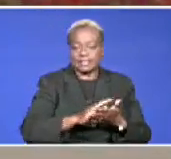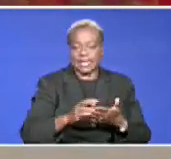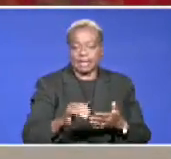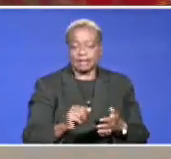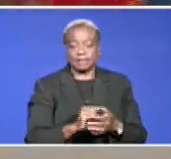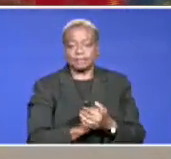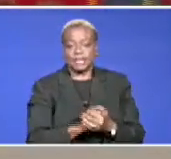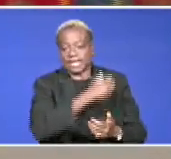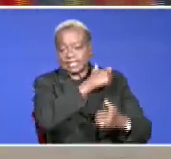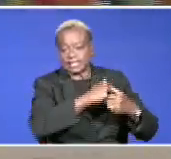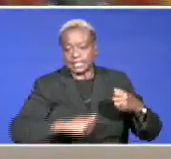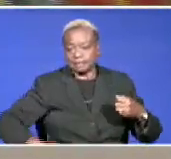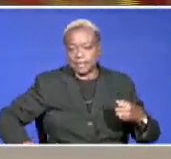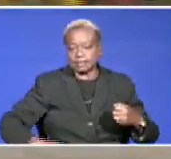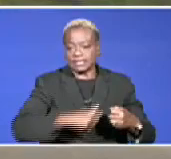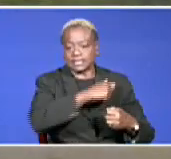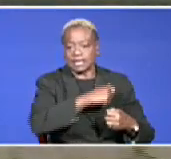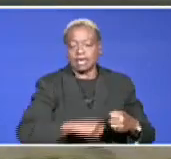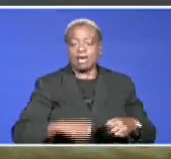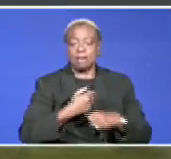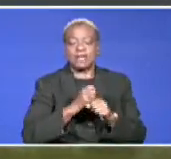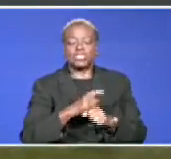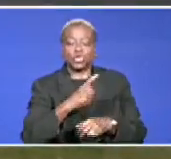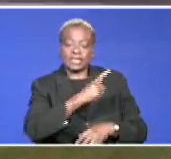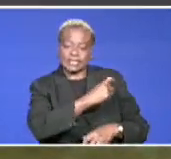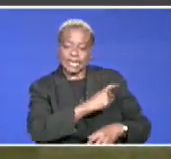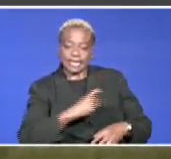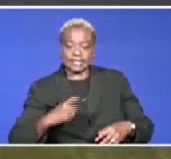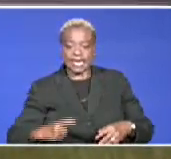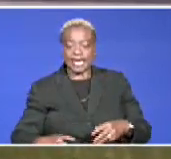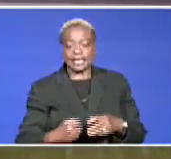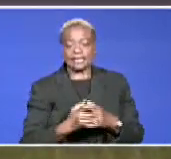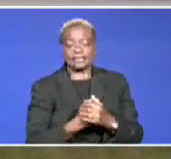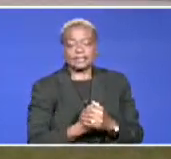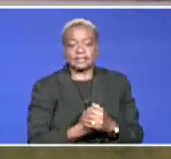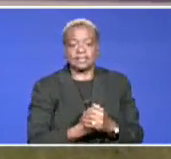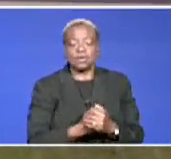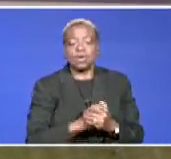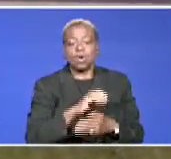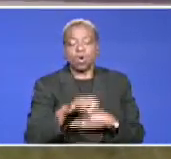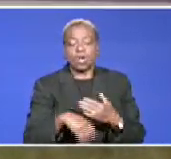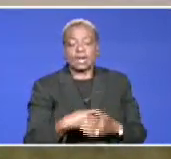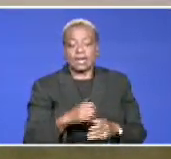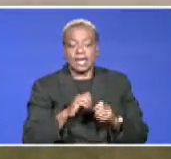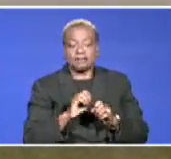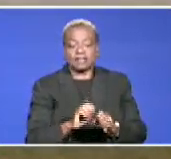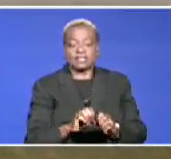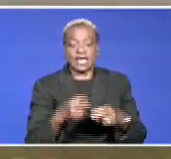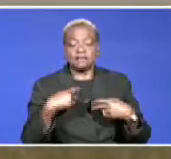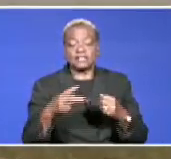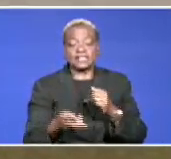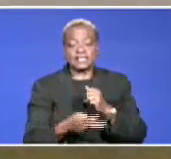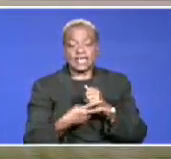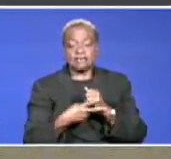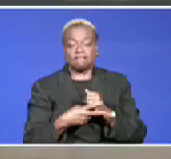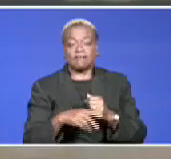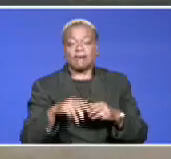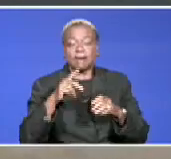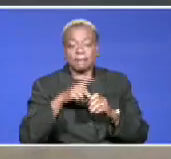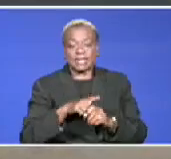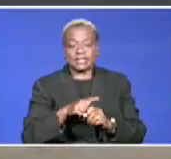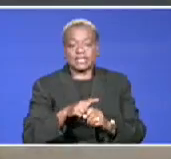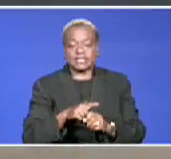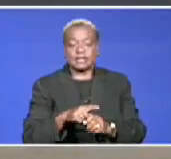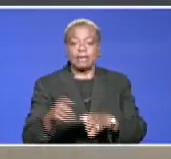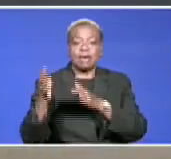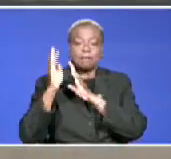flight crew have been appraised with updated travel industry practices, all in an effort to handle potentially sick passengers. As Bahamas Air maintains